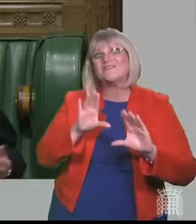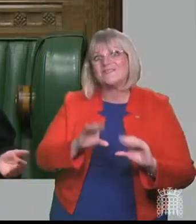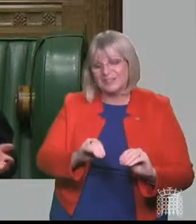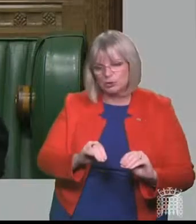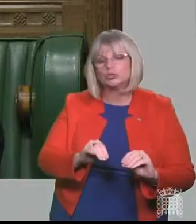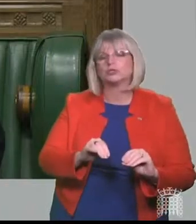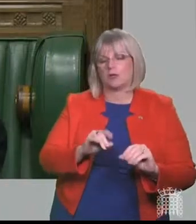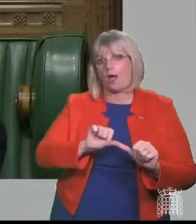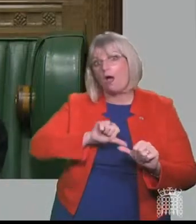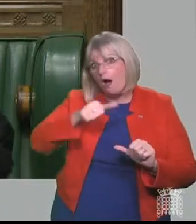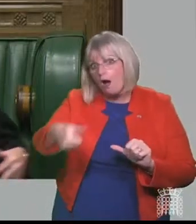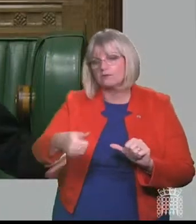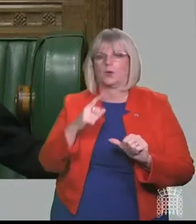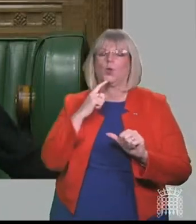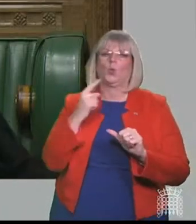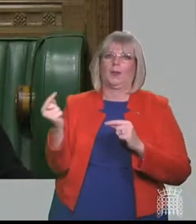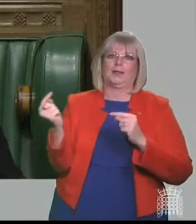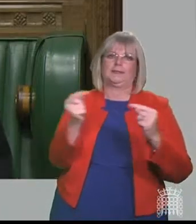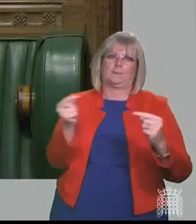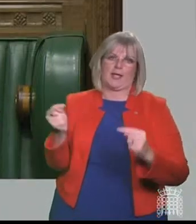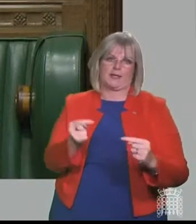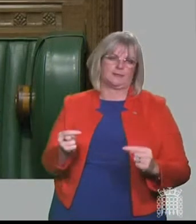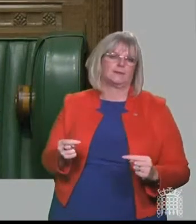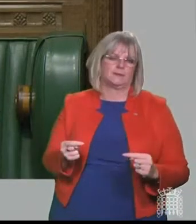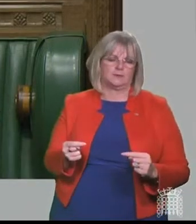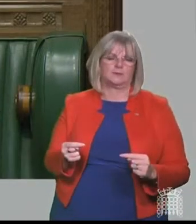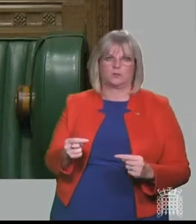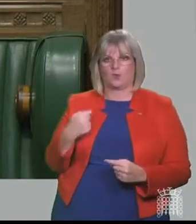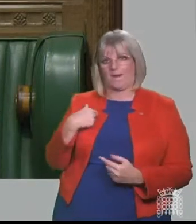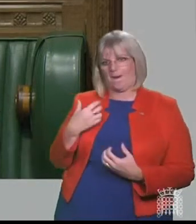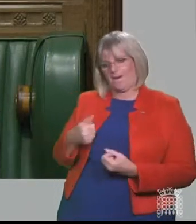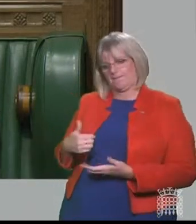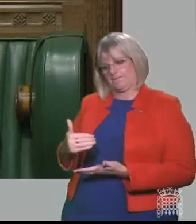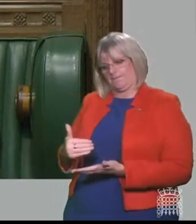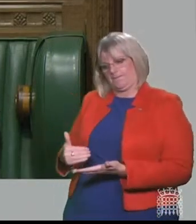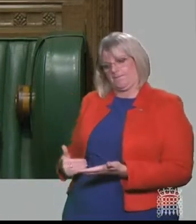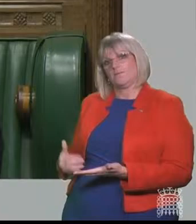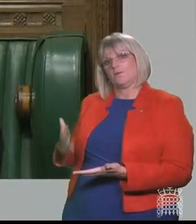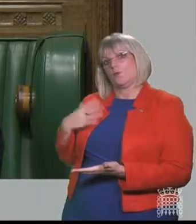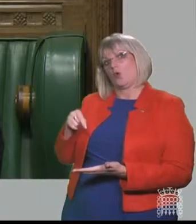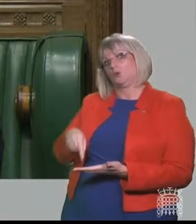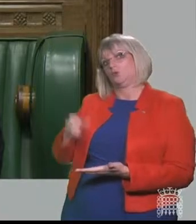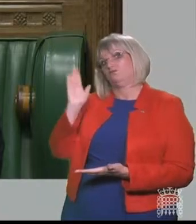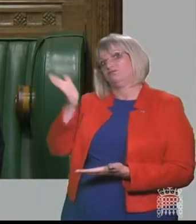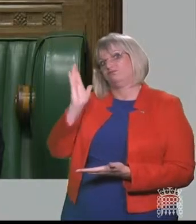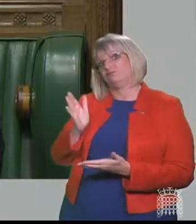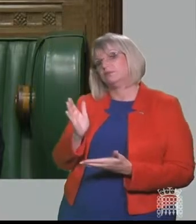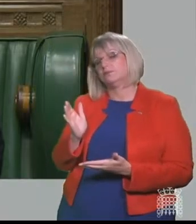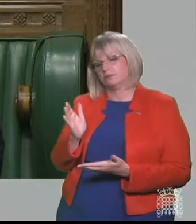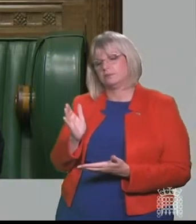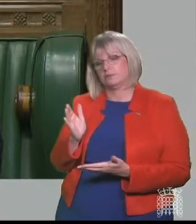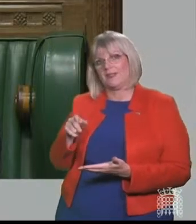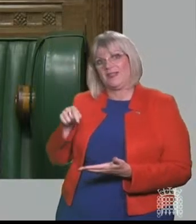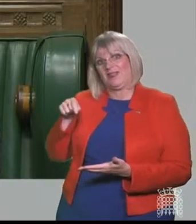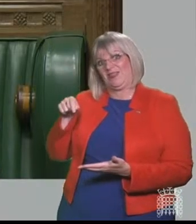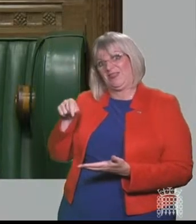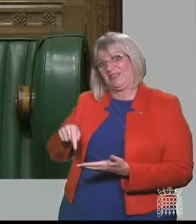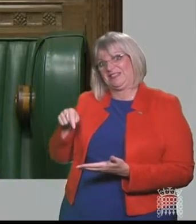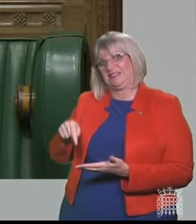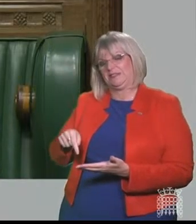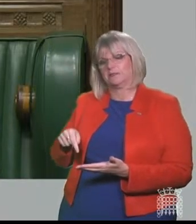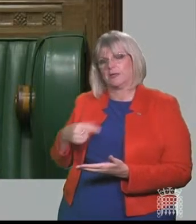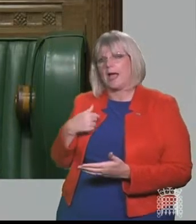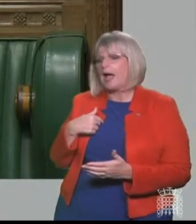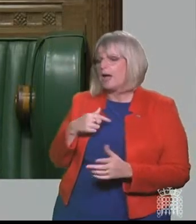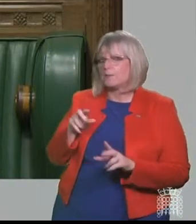debate, which is speeches. So I know that I have a list of people who want to make speeches. There will be some overlap. I'm just